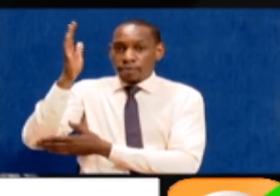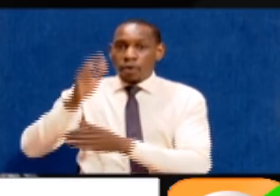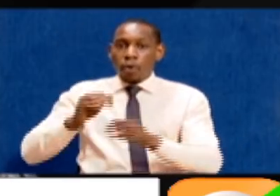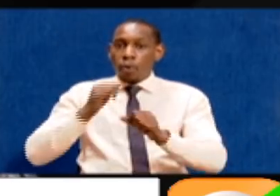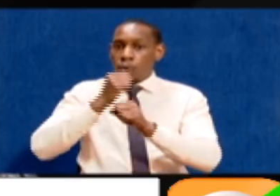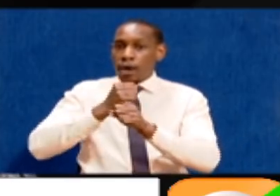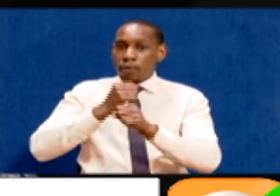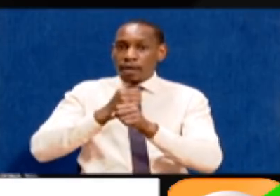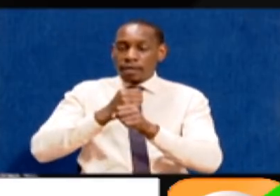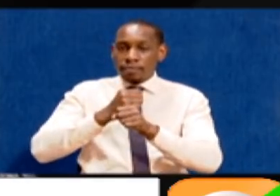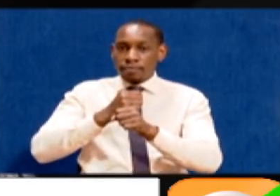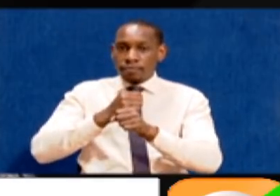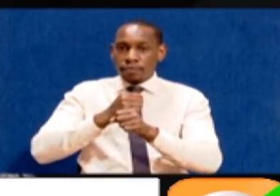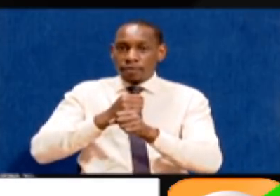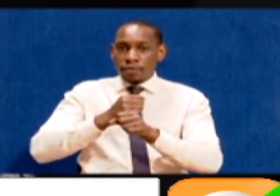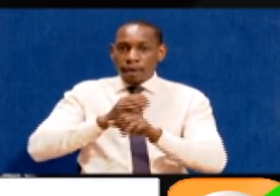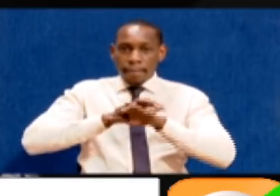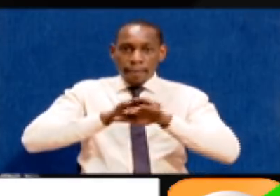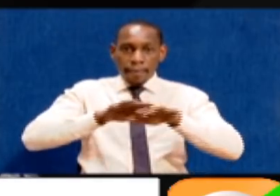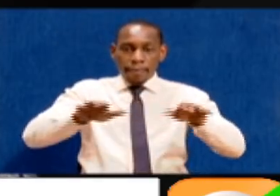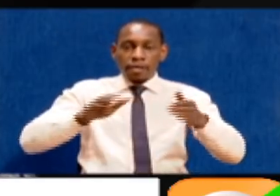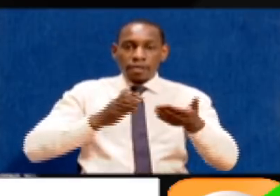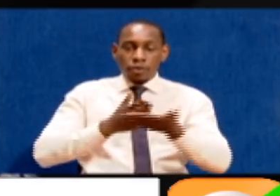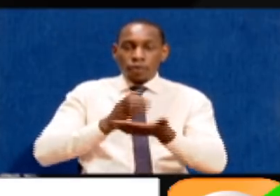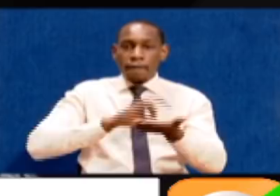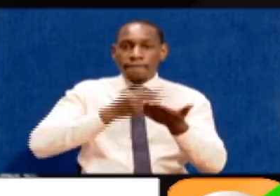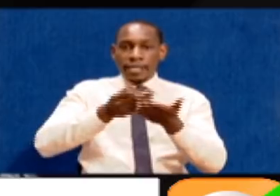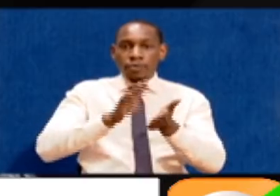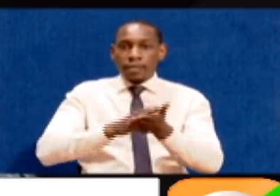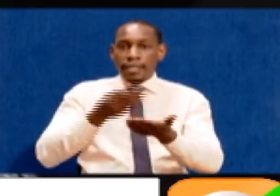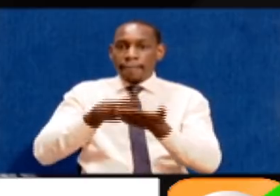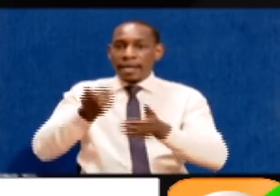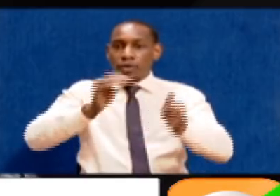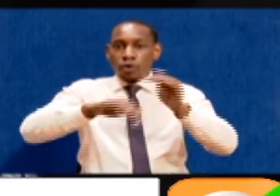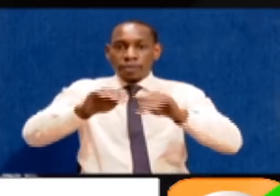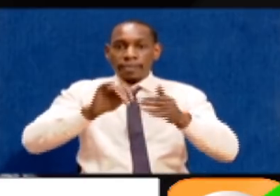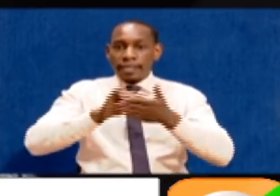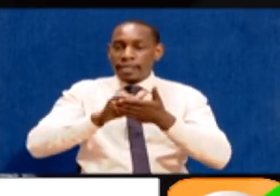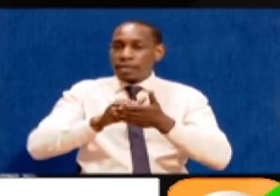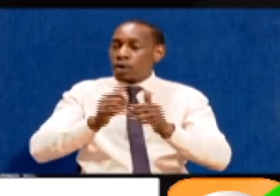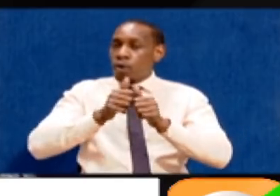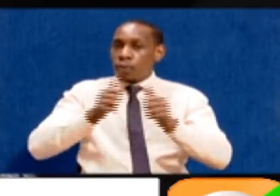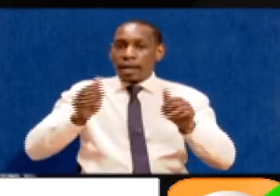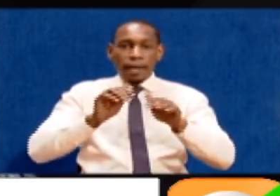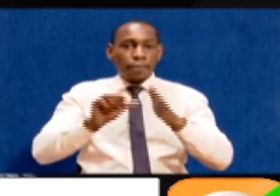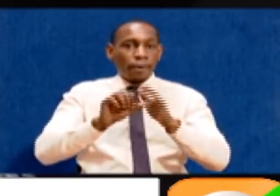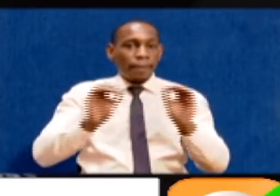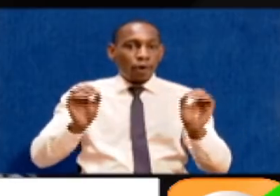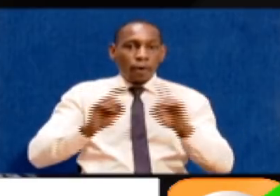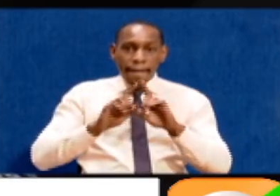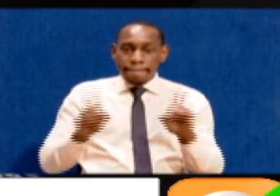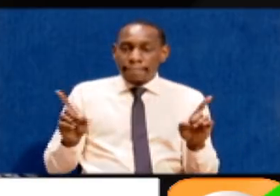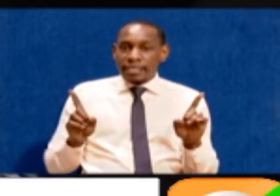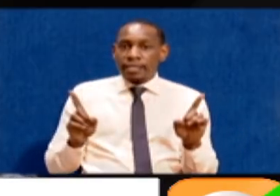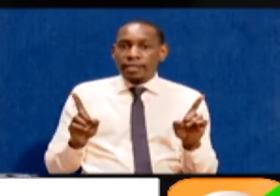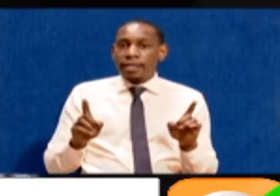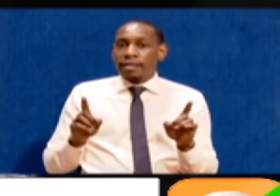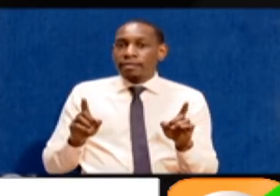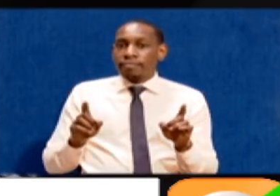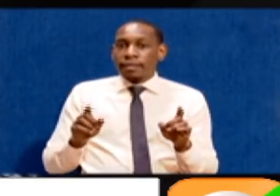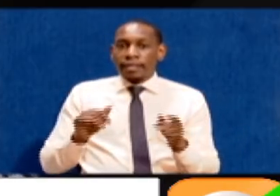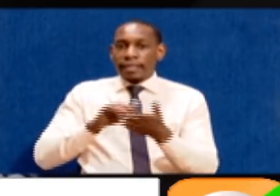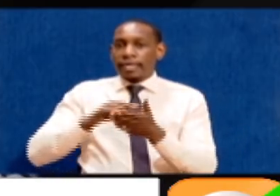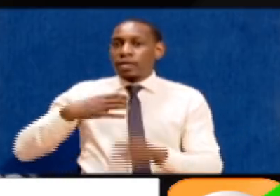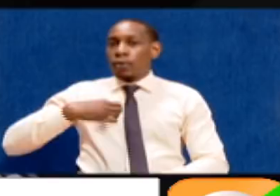God's work is propagated through funds and fundraising. That is perfectly okay. But the fact that you